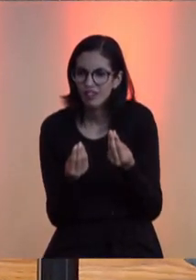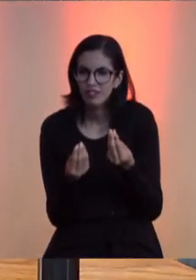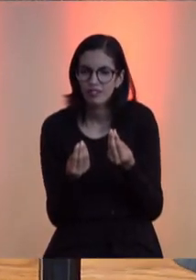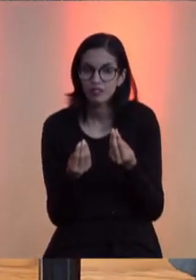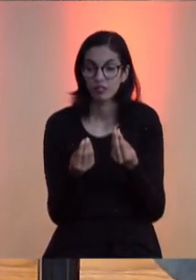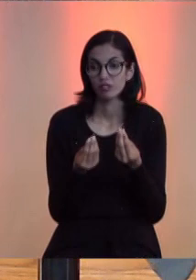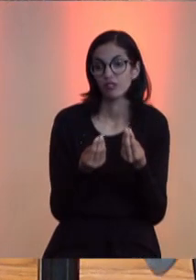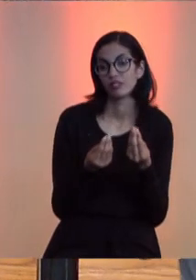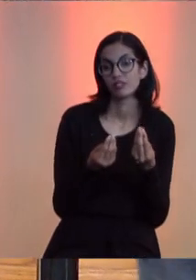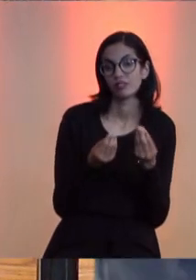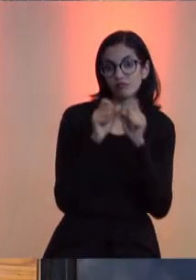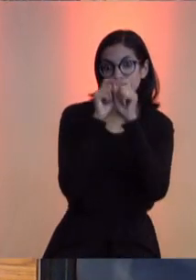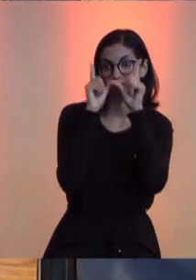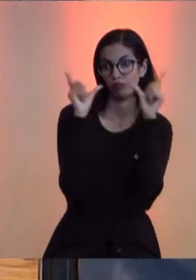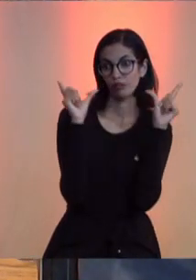Wow. Wow.